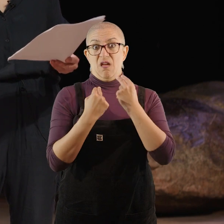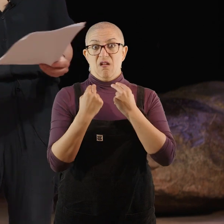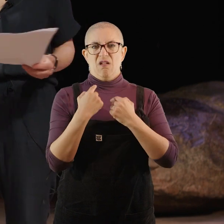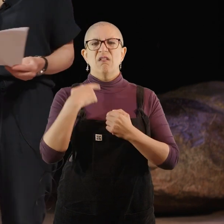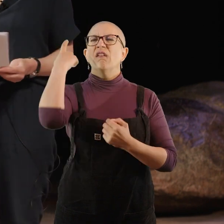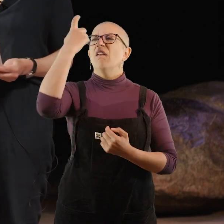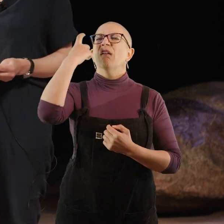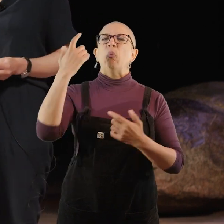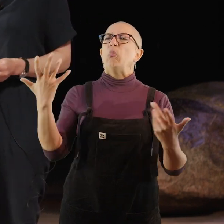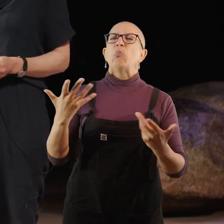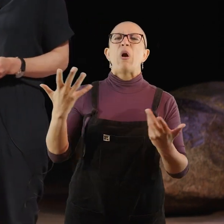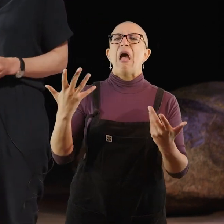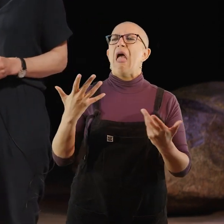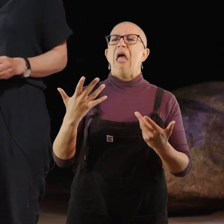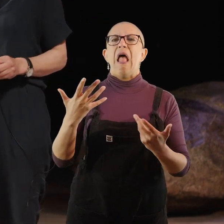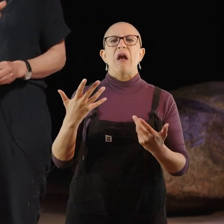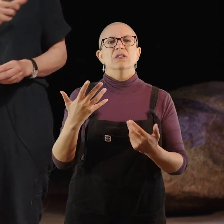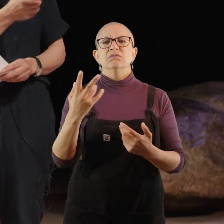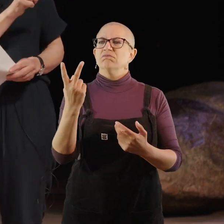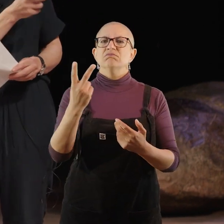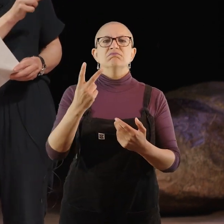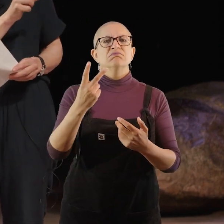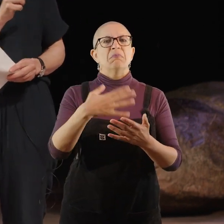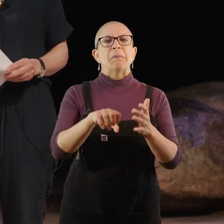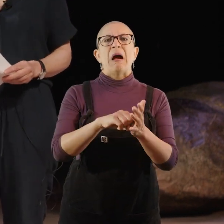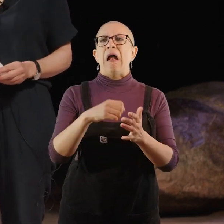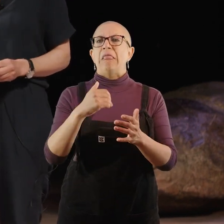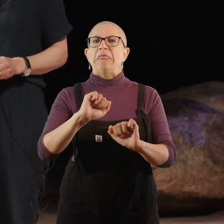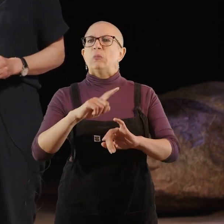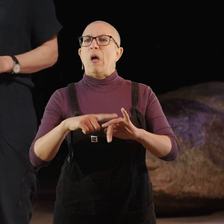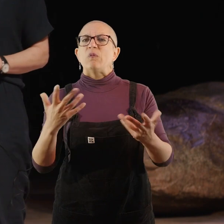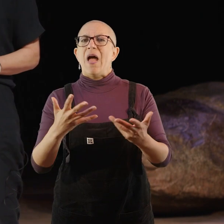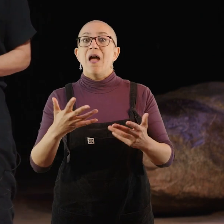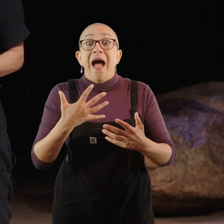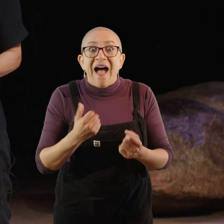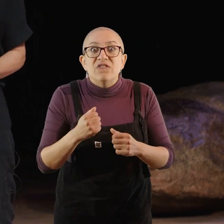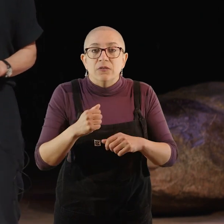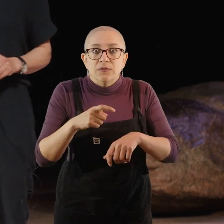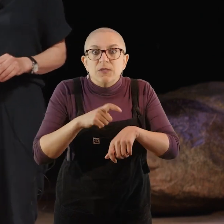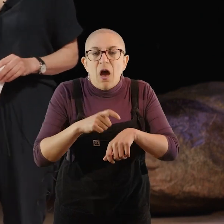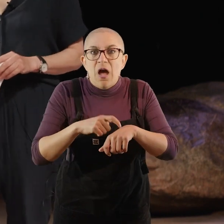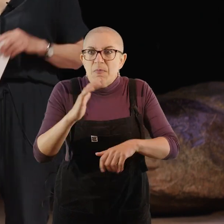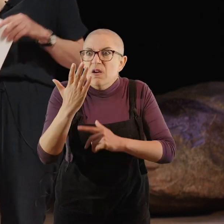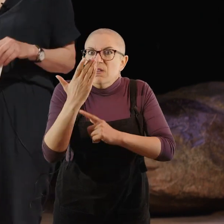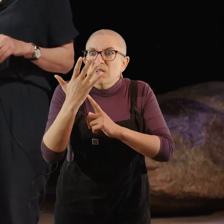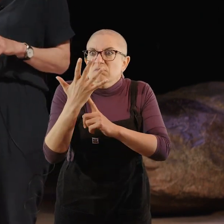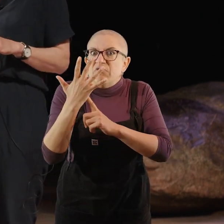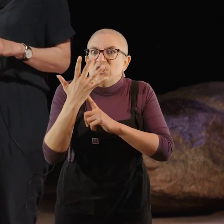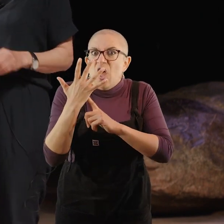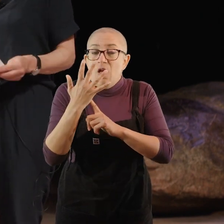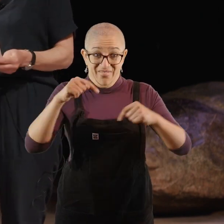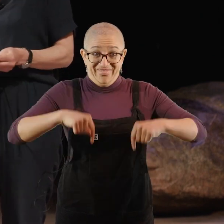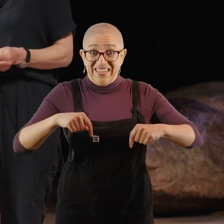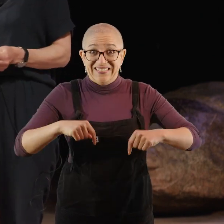are, and so there's a time pressure. You know, so often in these scenes there's time pressure, and in this one very much